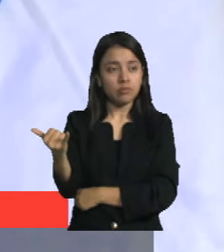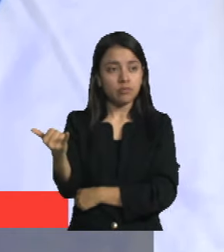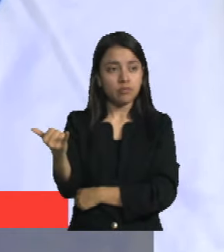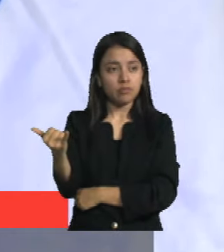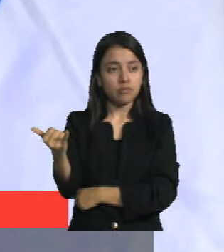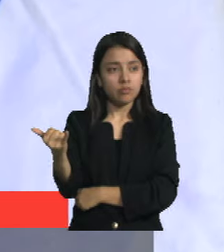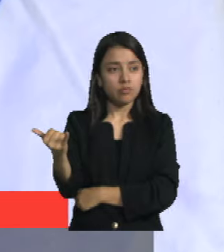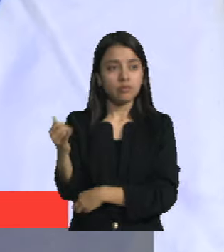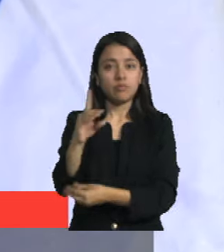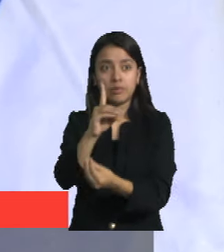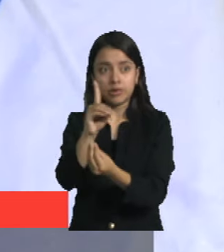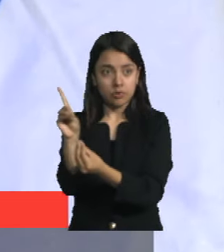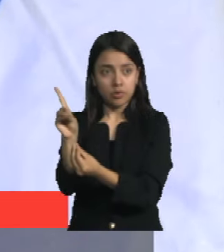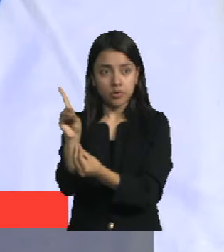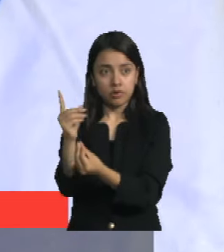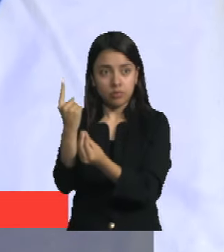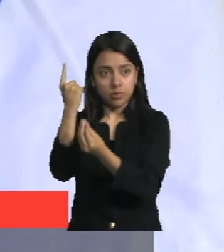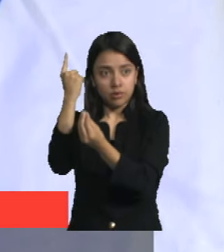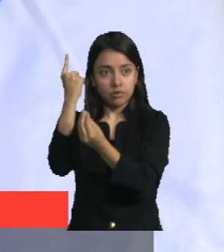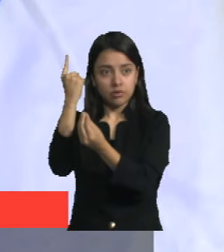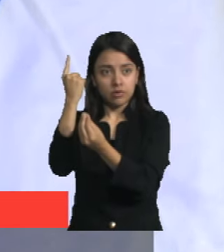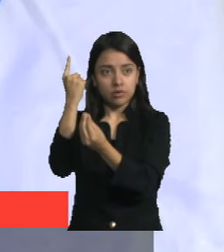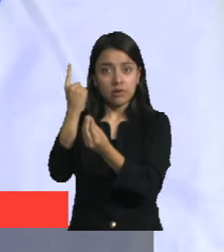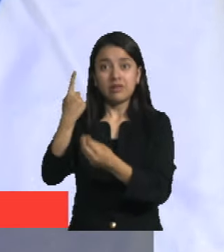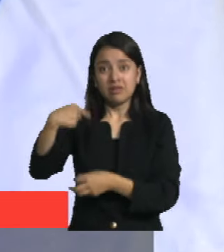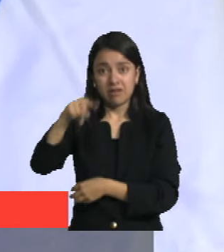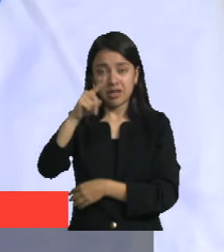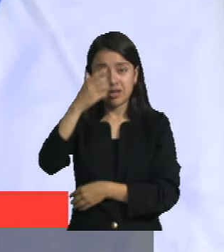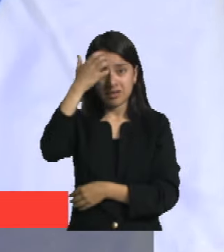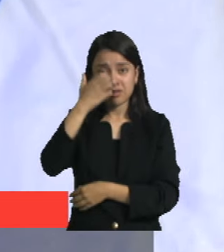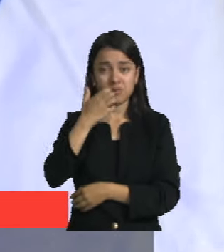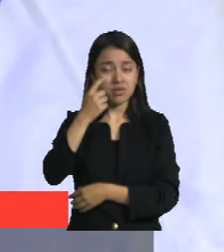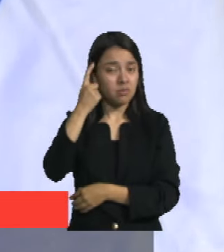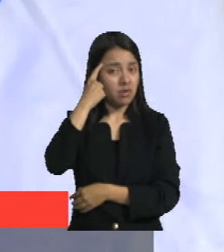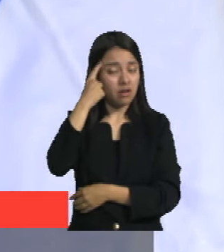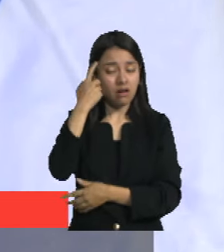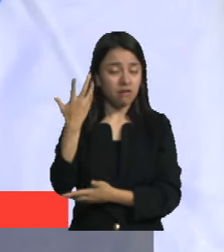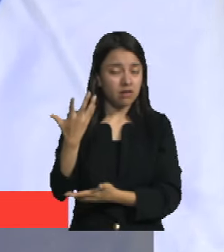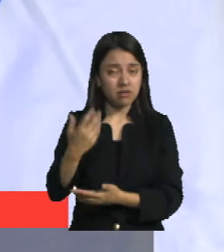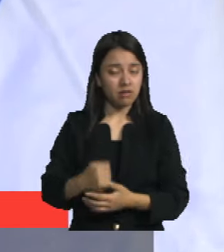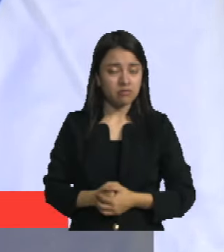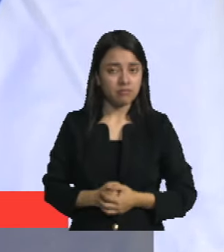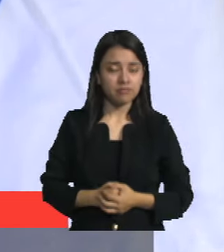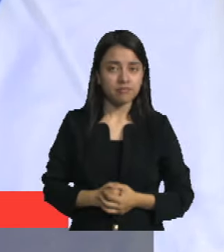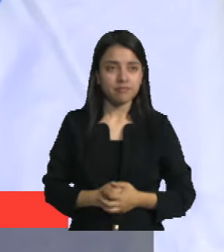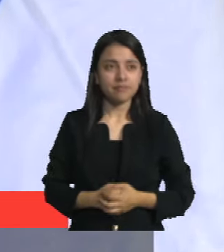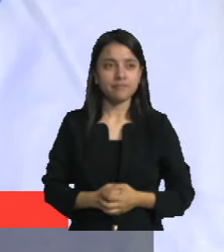her or the Democrat Party, should have their head examined.